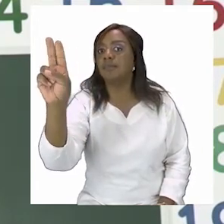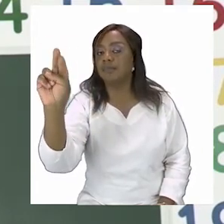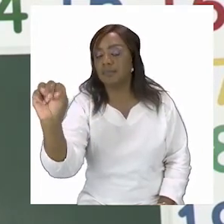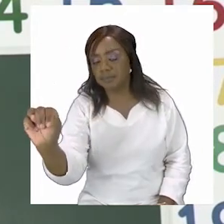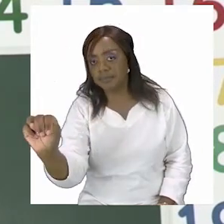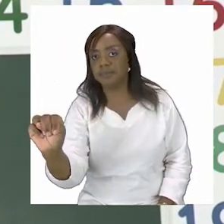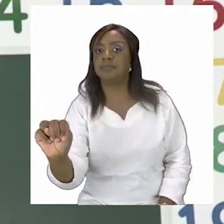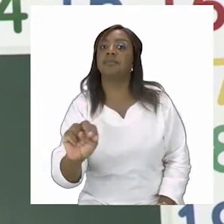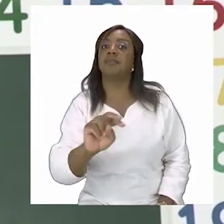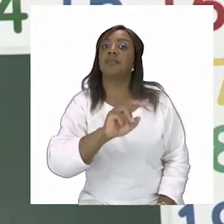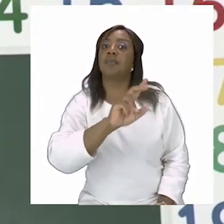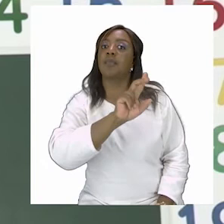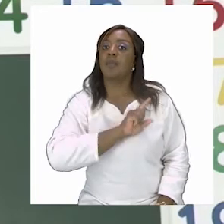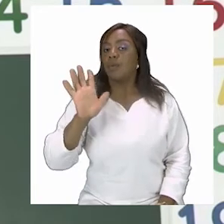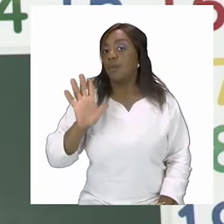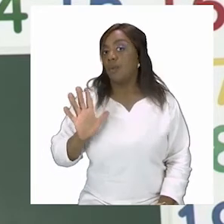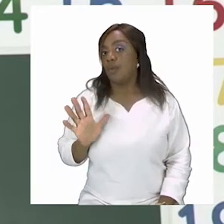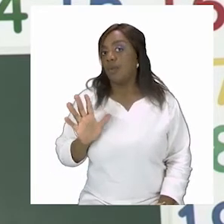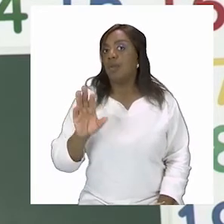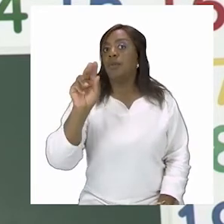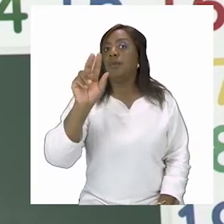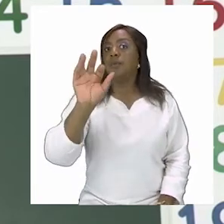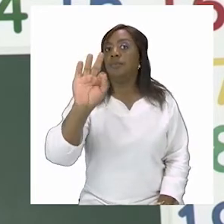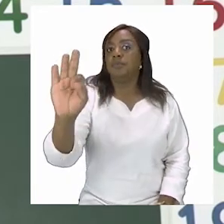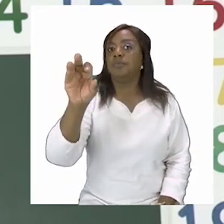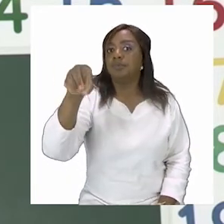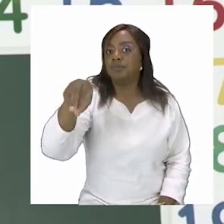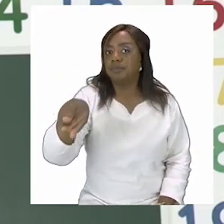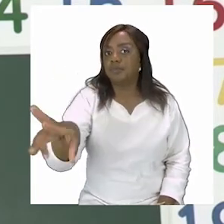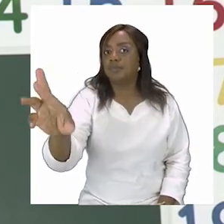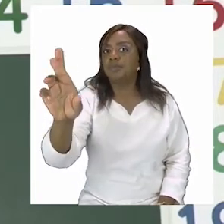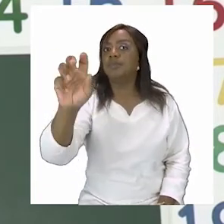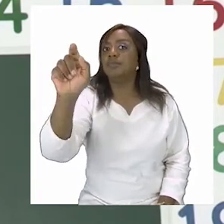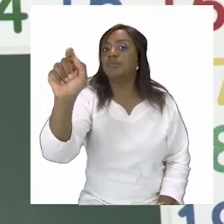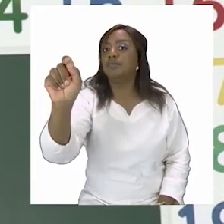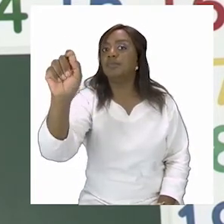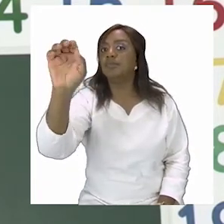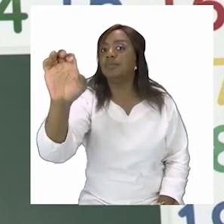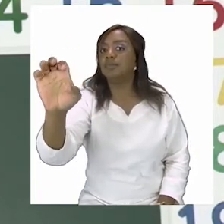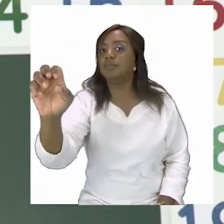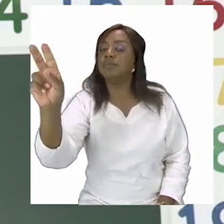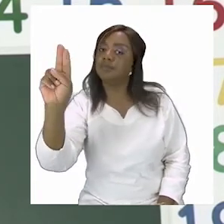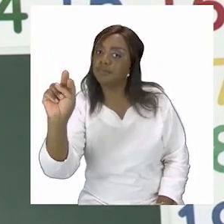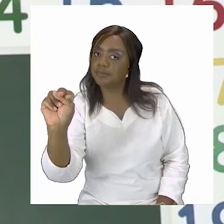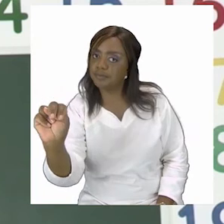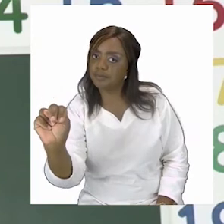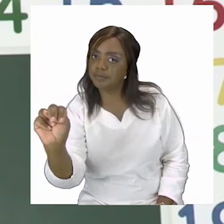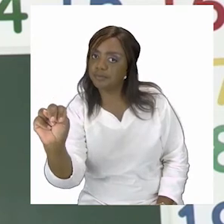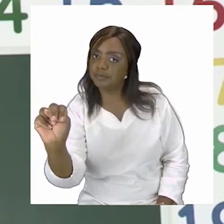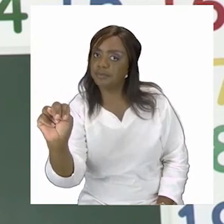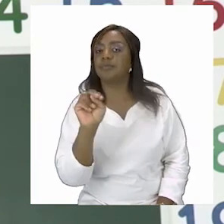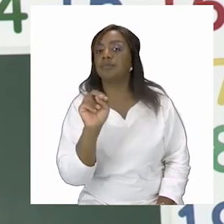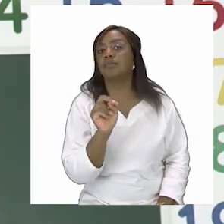13. Very good. Keep going, grade twos. You're doing well. Let's read this one.